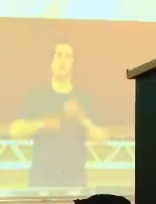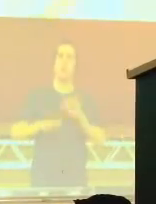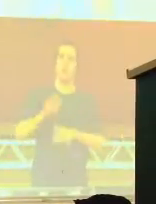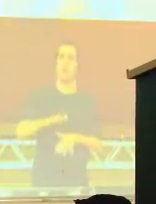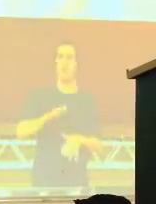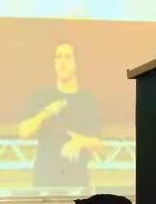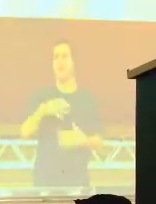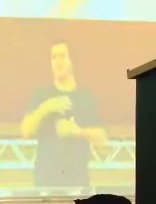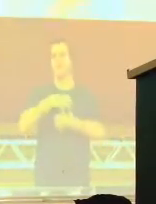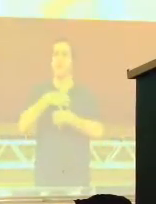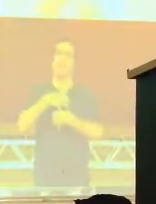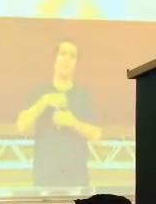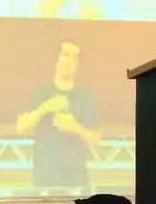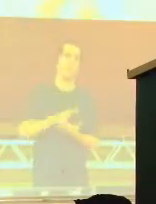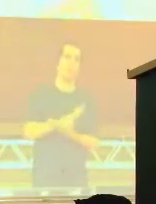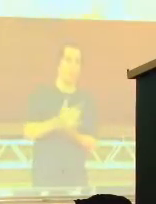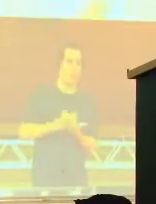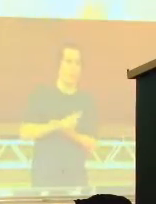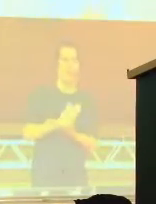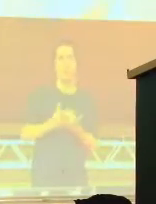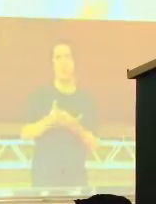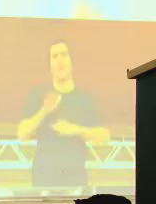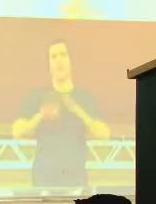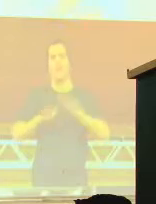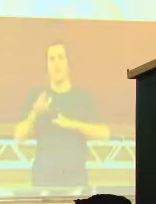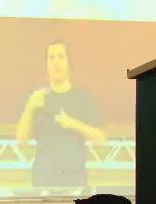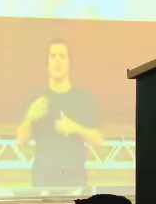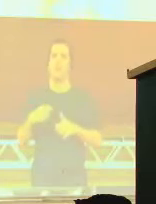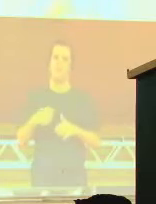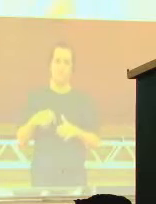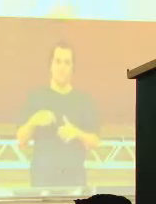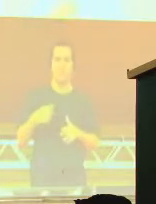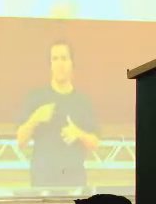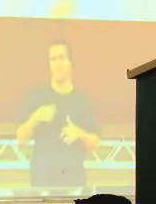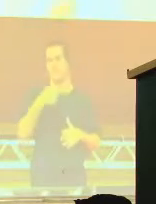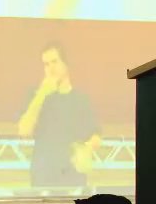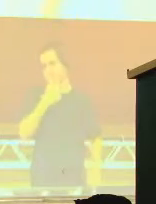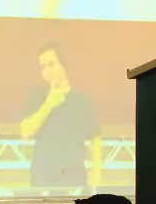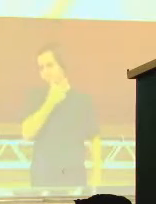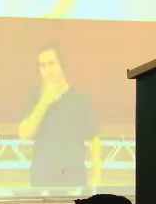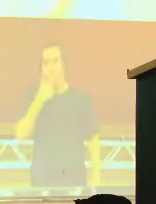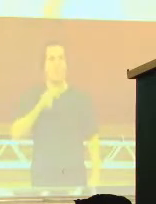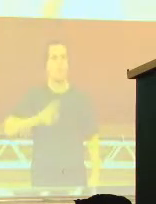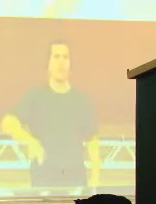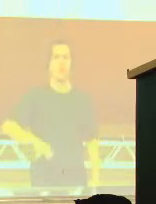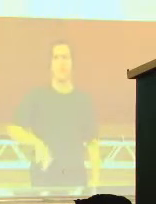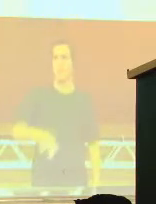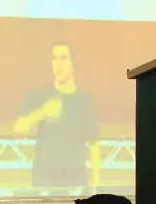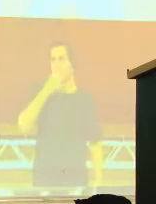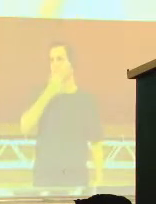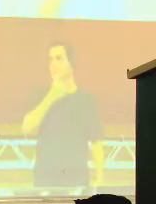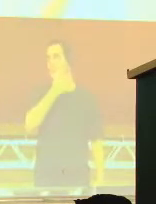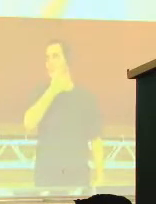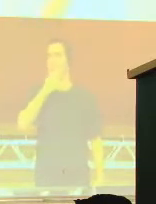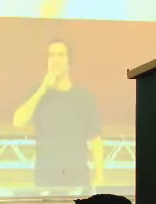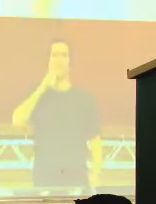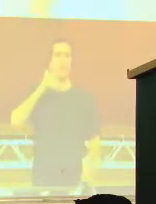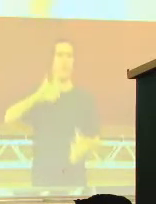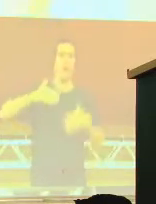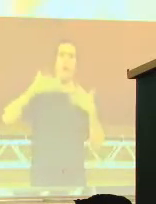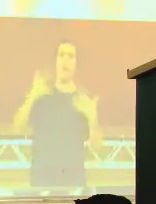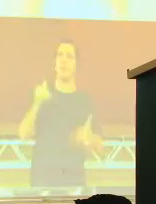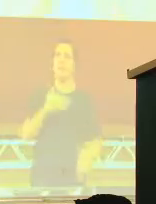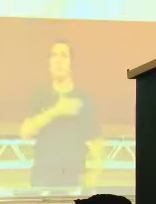sacrifice at times. Yes, but not a giant sacrifice. It's not going to kill you. Sometimes when we fight for freedom, people have